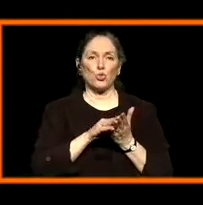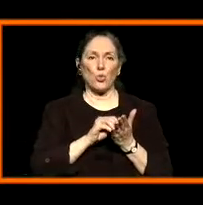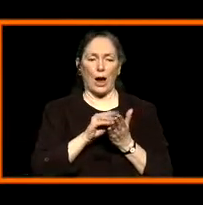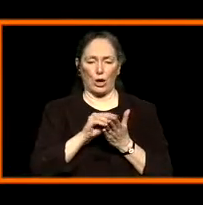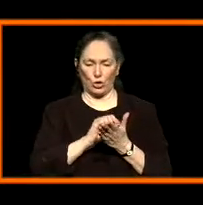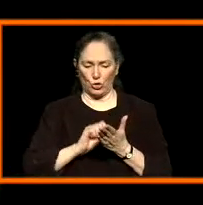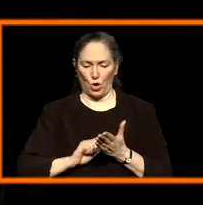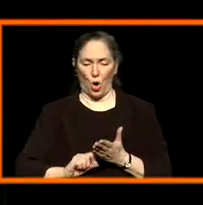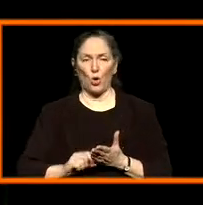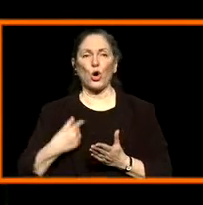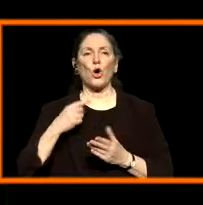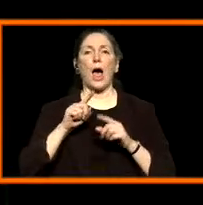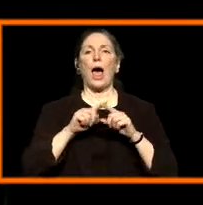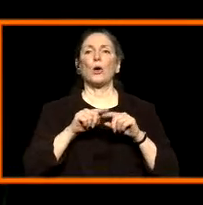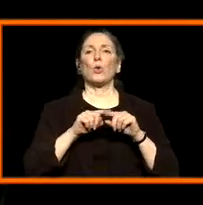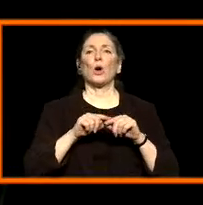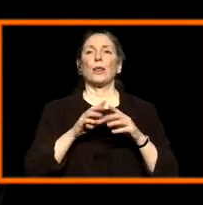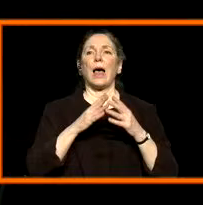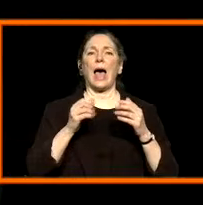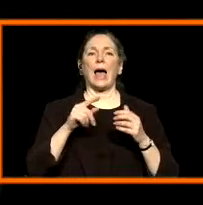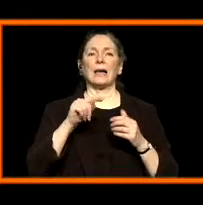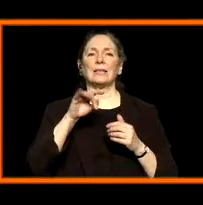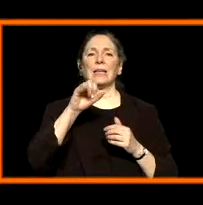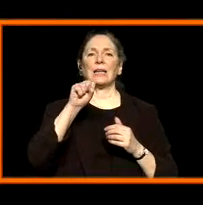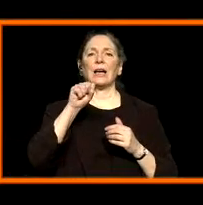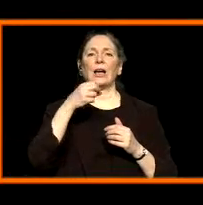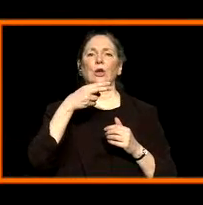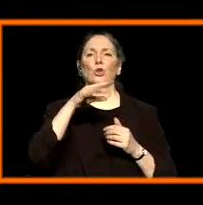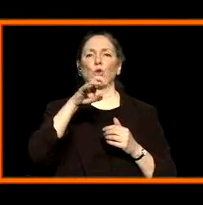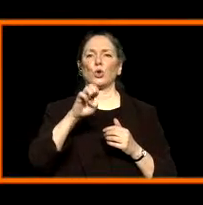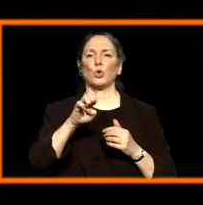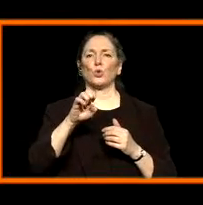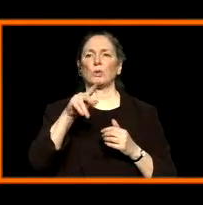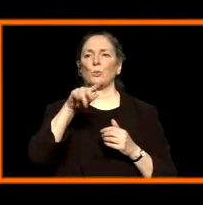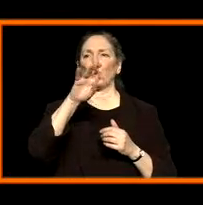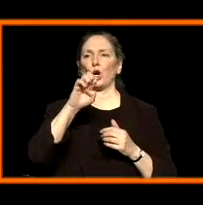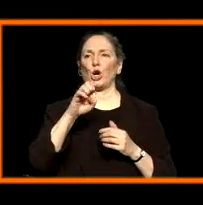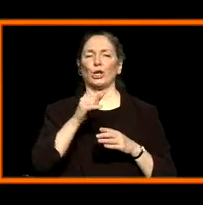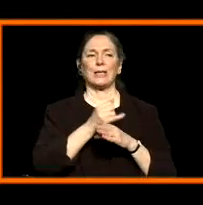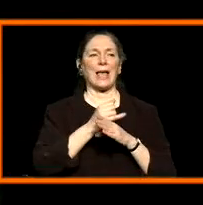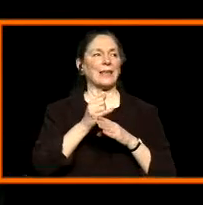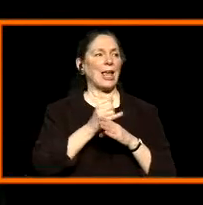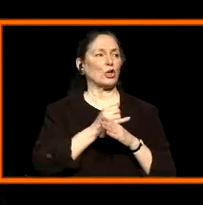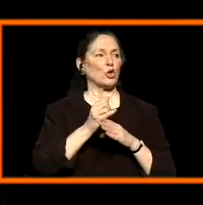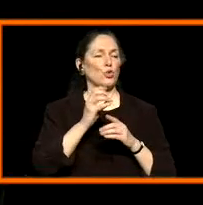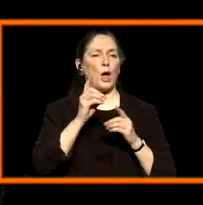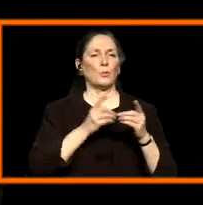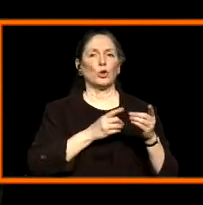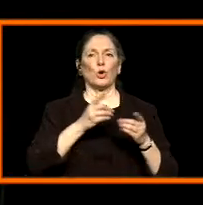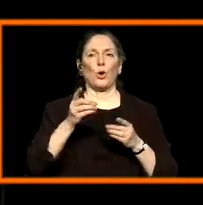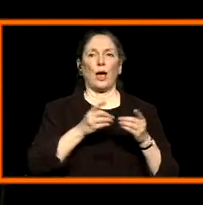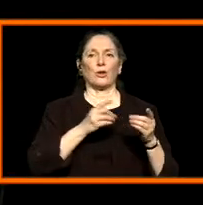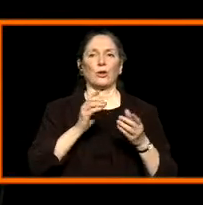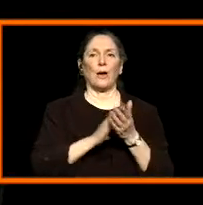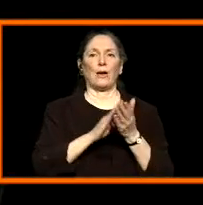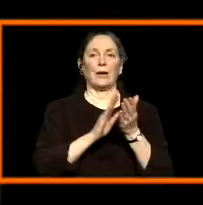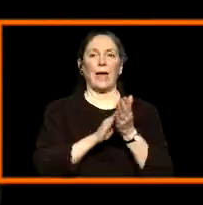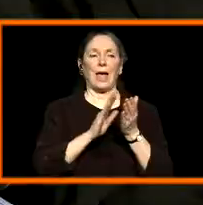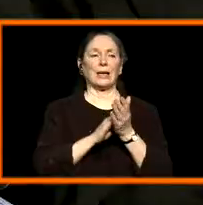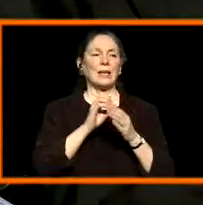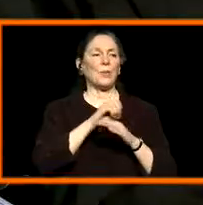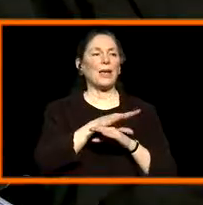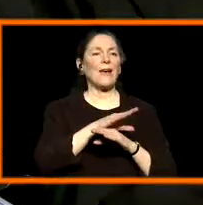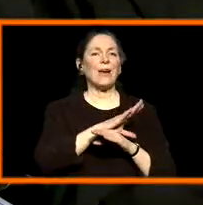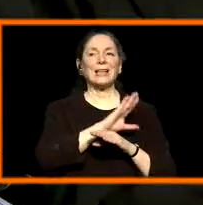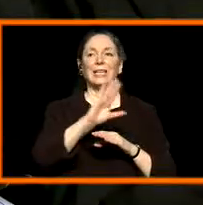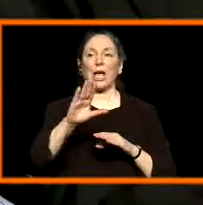relied heavily on Mrs. Tina Hughes-Burke and the interim director of academic advising